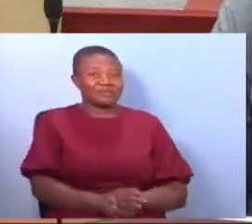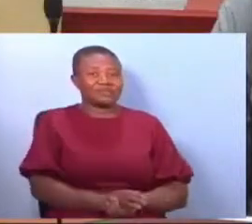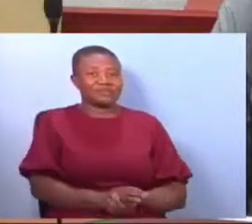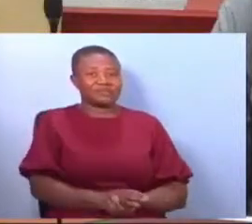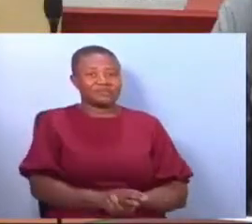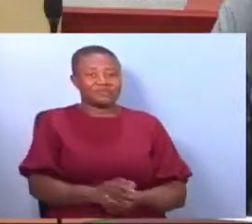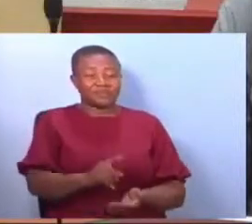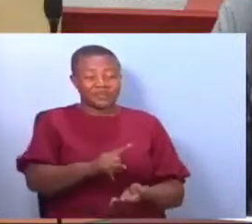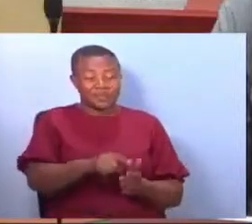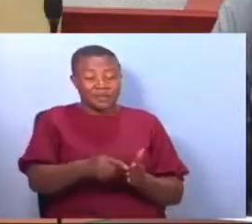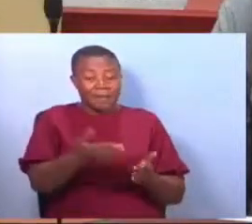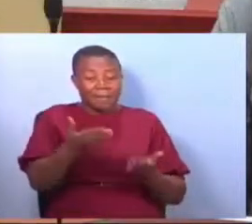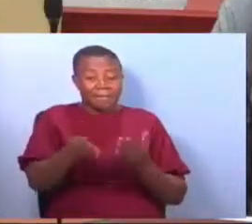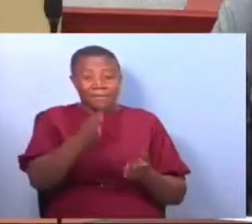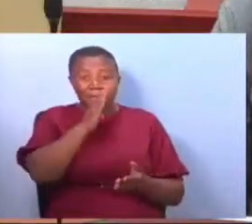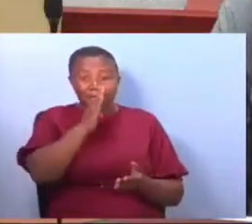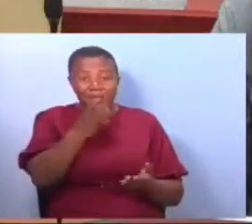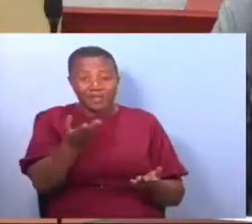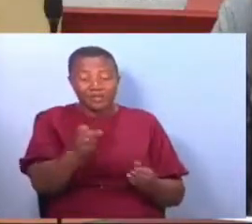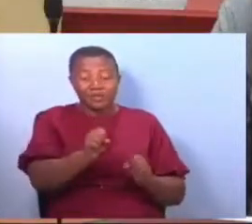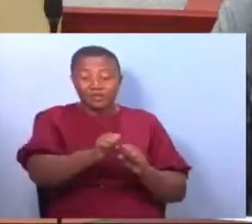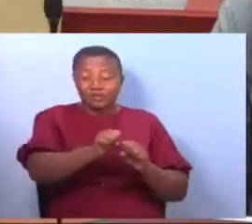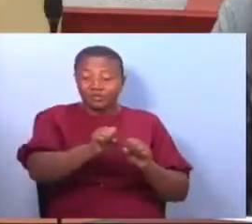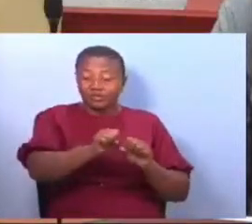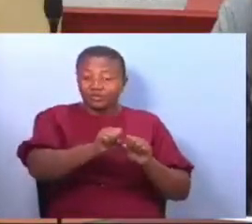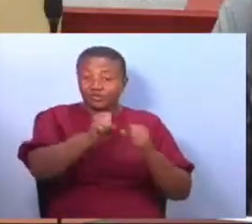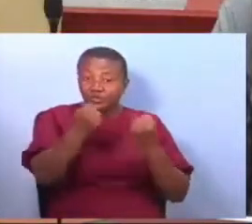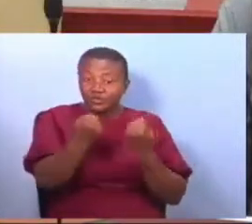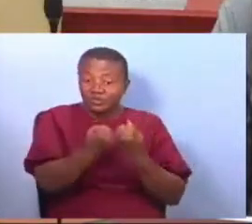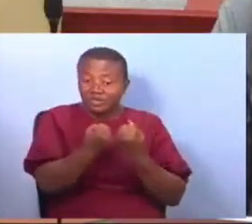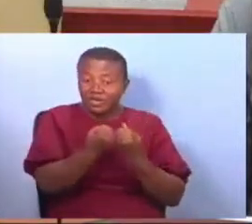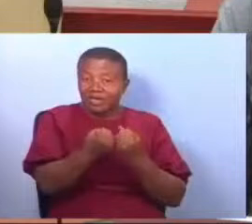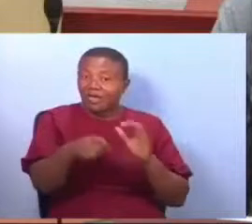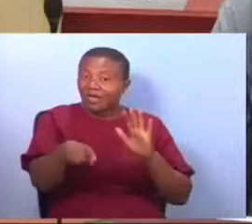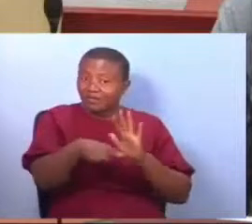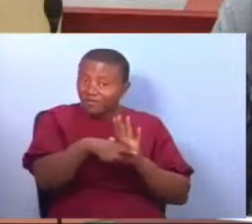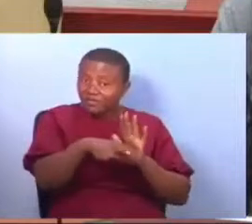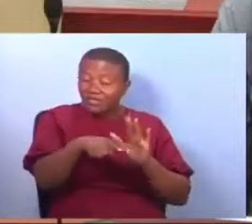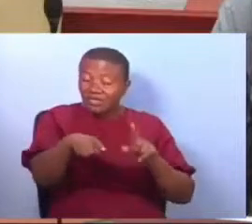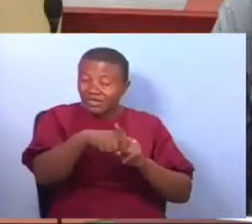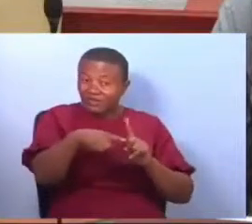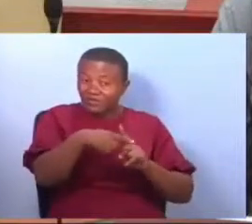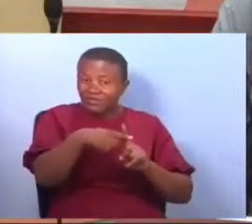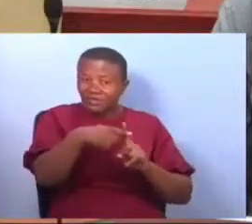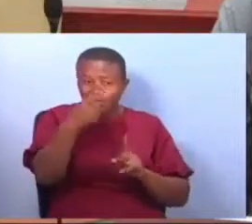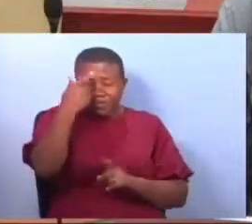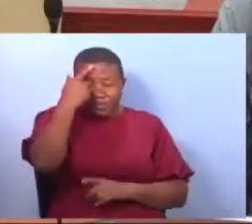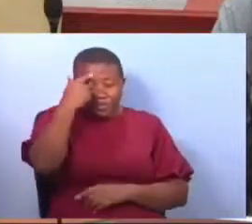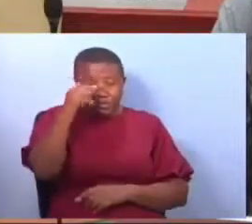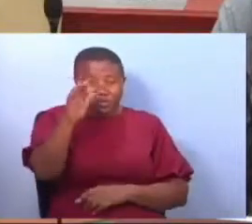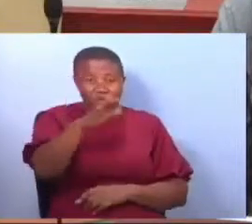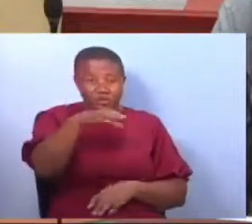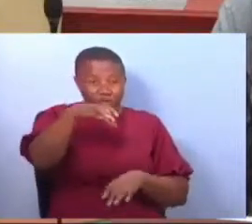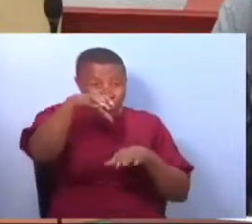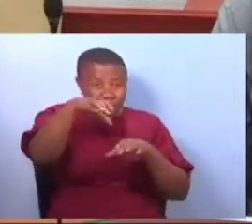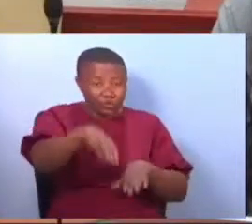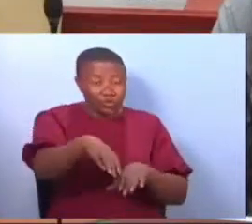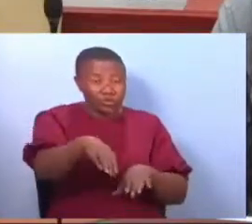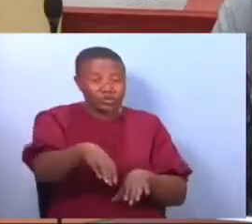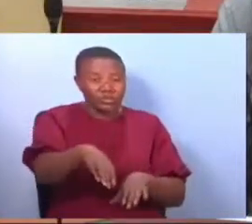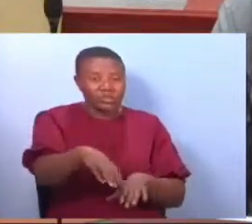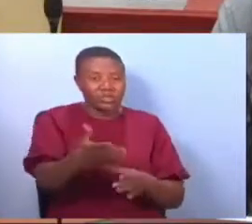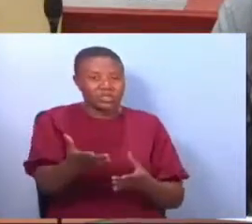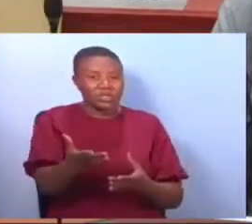may be social comparative advantage because your constituency happened to